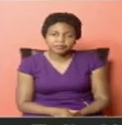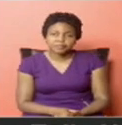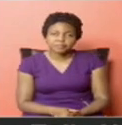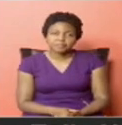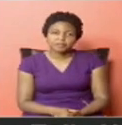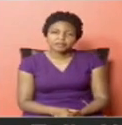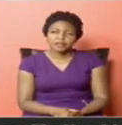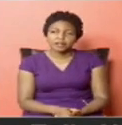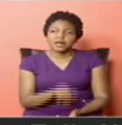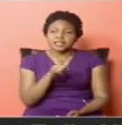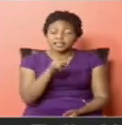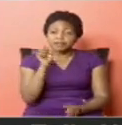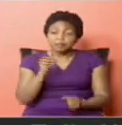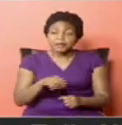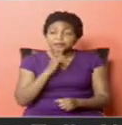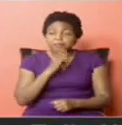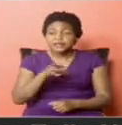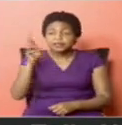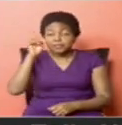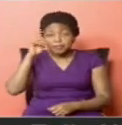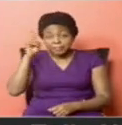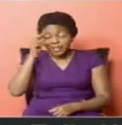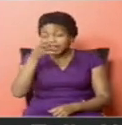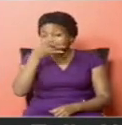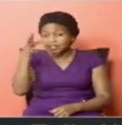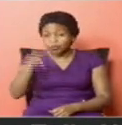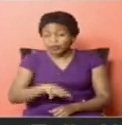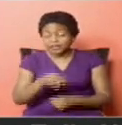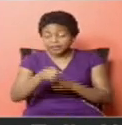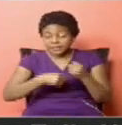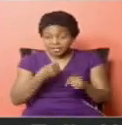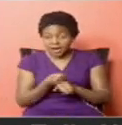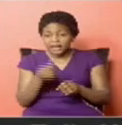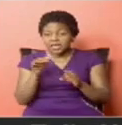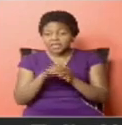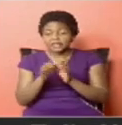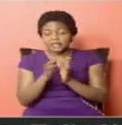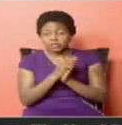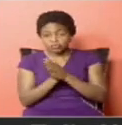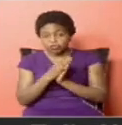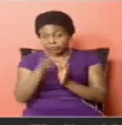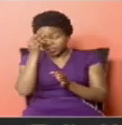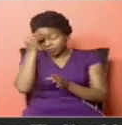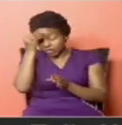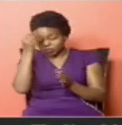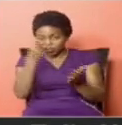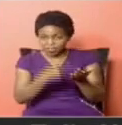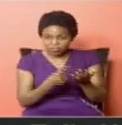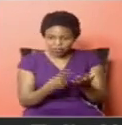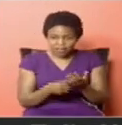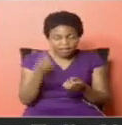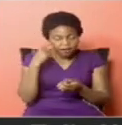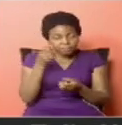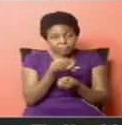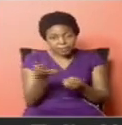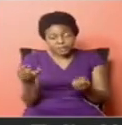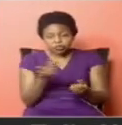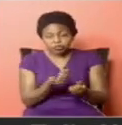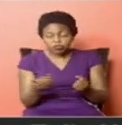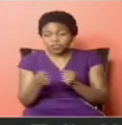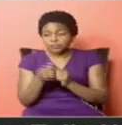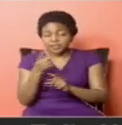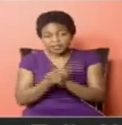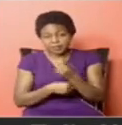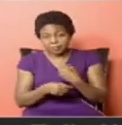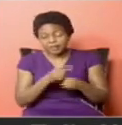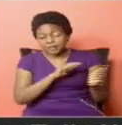This must be remembered as the worst year in the history of education in Uganda. For many disabled children are from